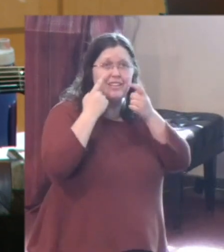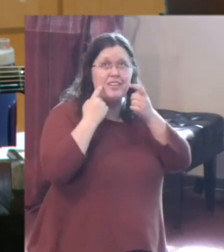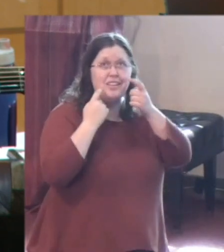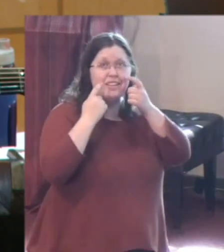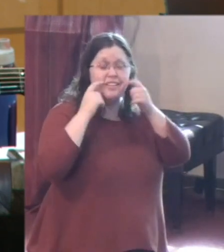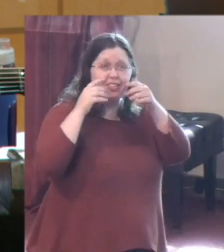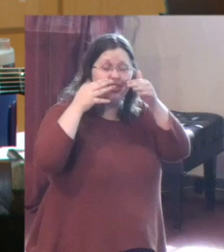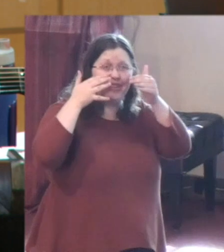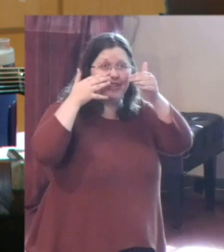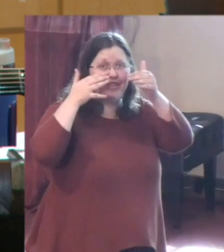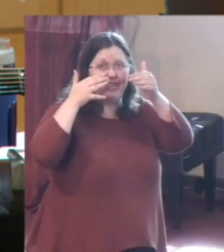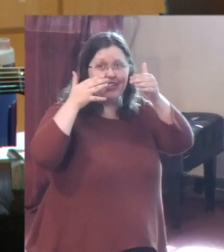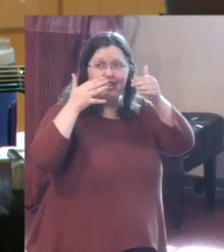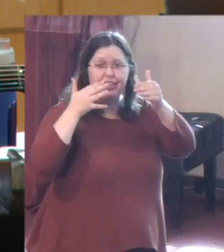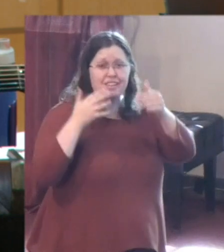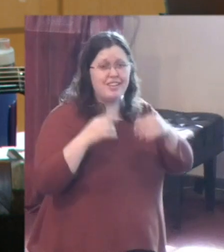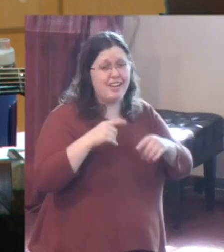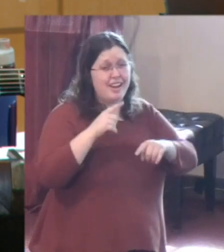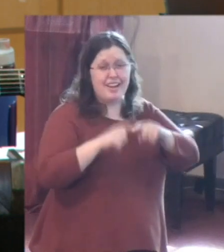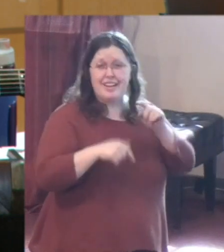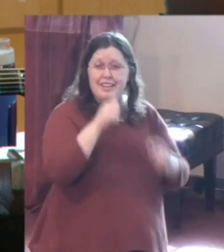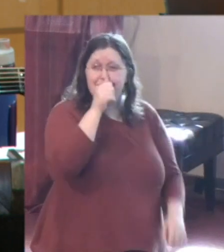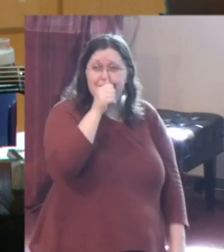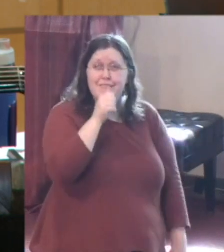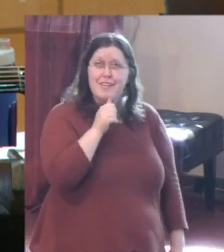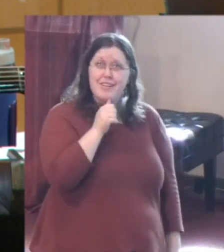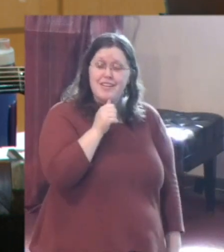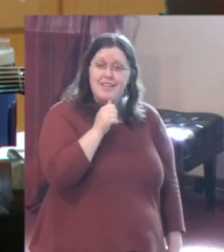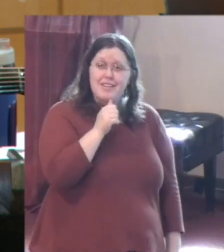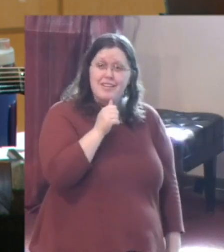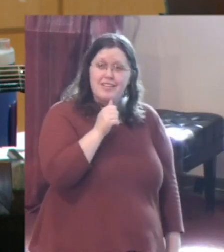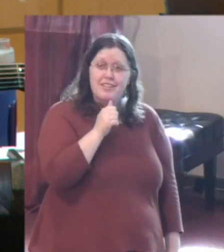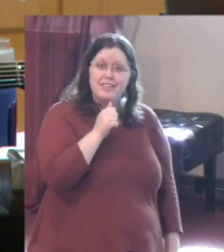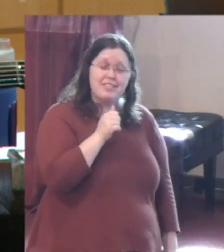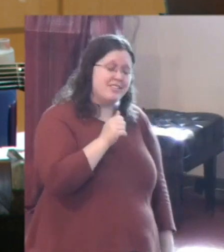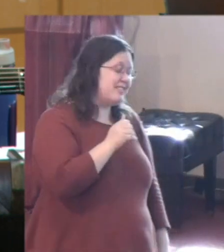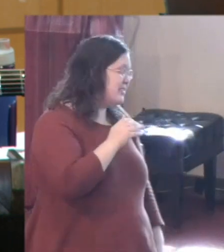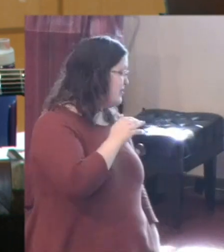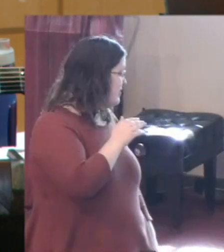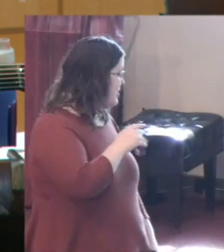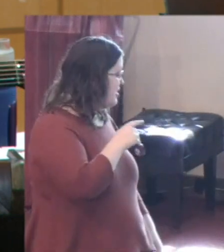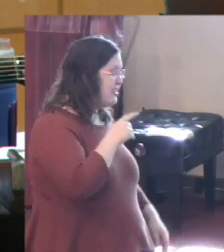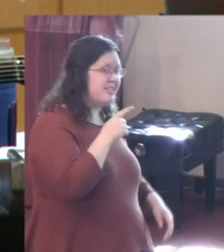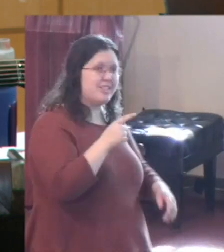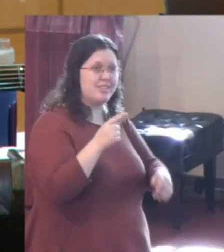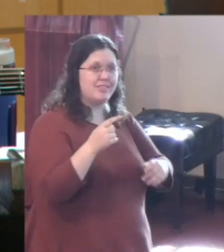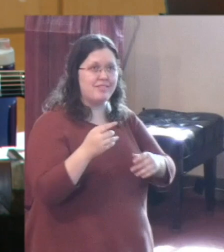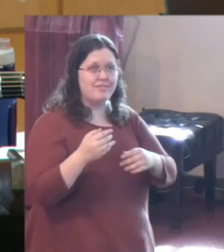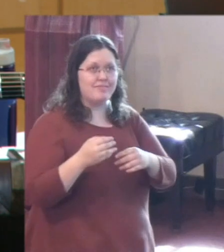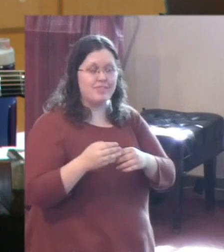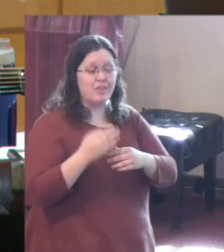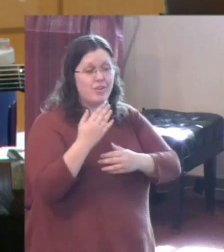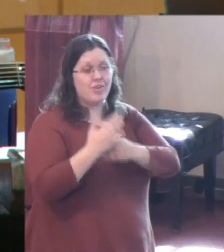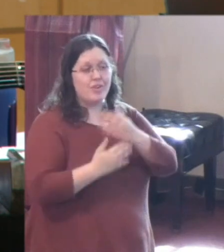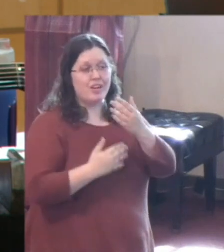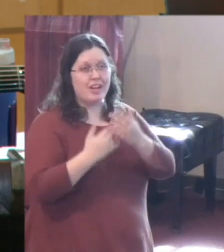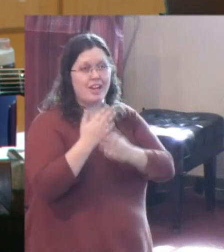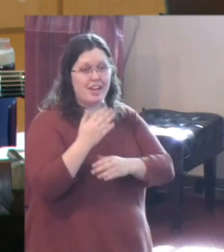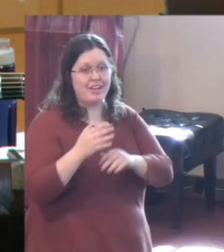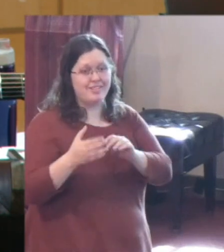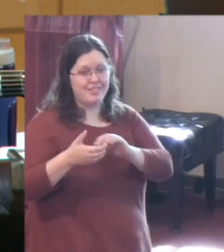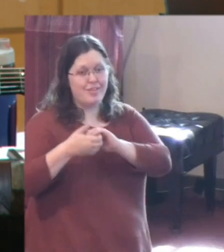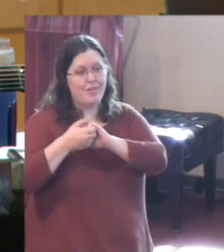eyes. This is an unbearable thought. Marilyn reaches out to me, placing her hand on